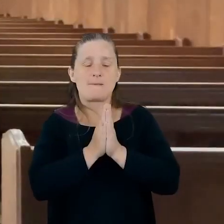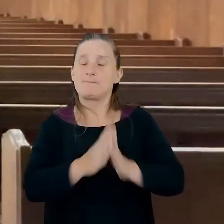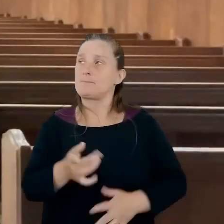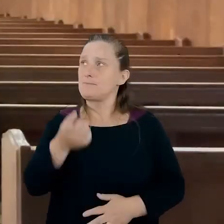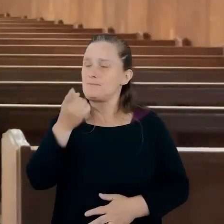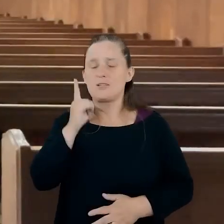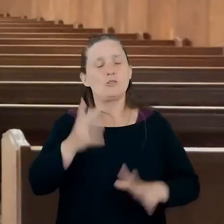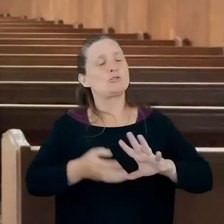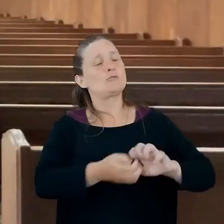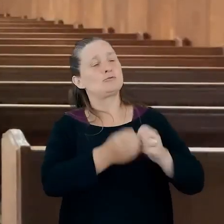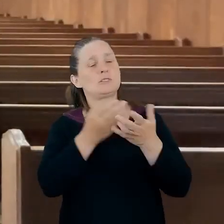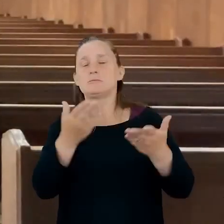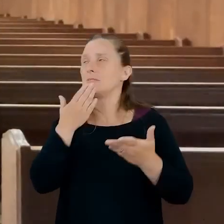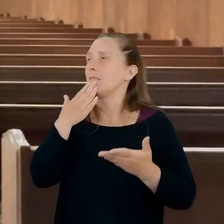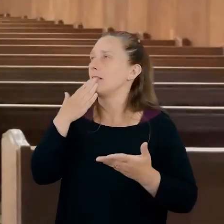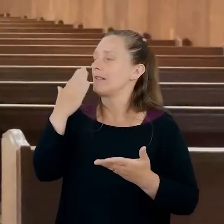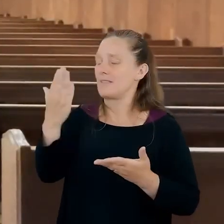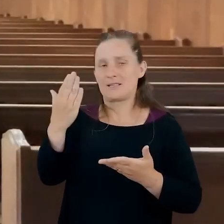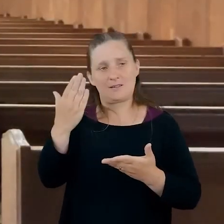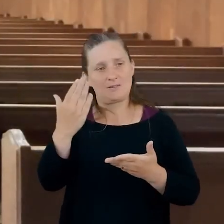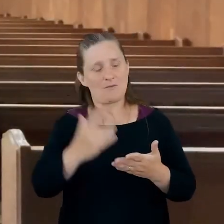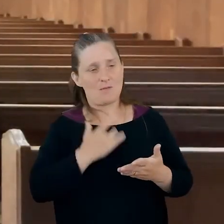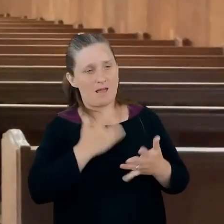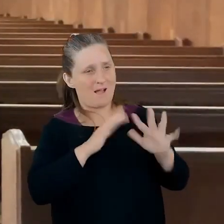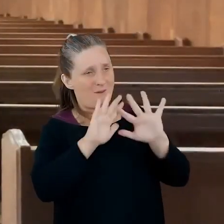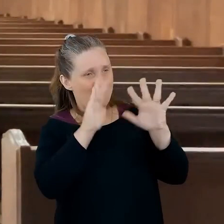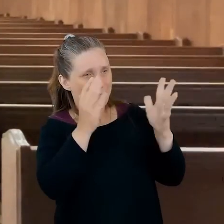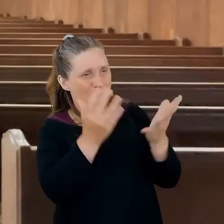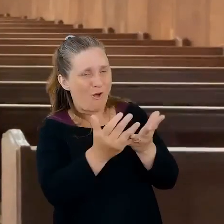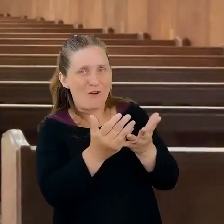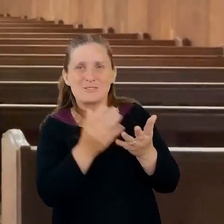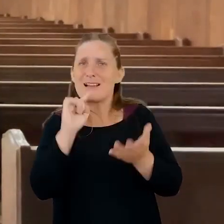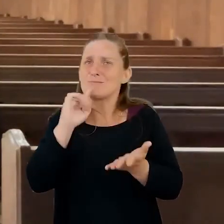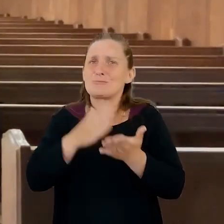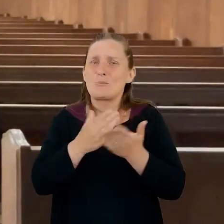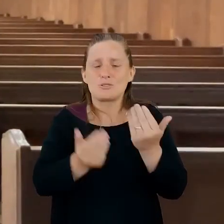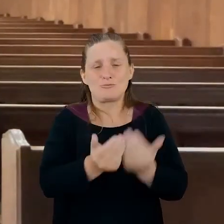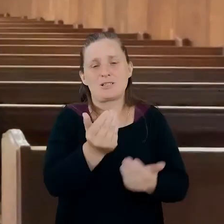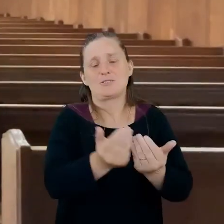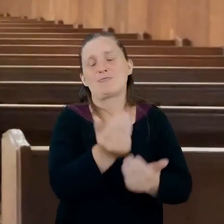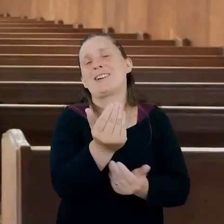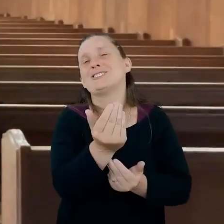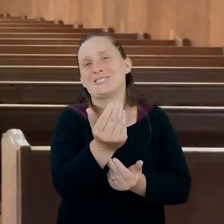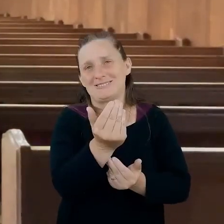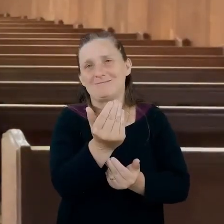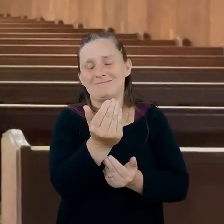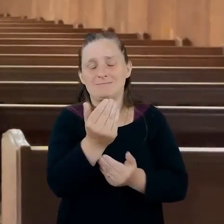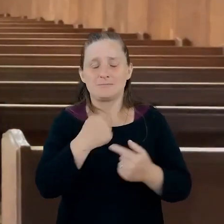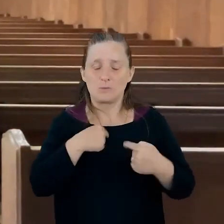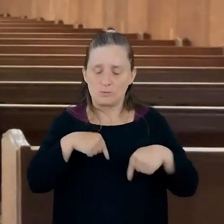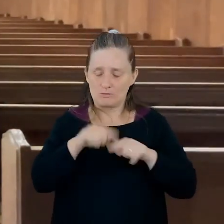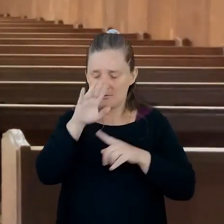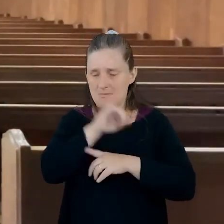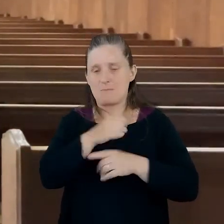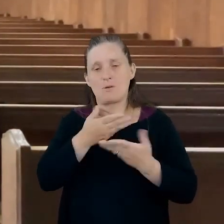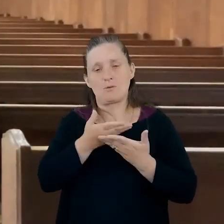God of creation, we give you thanks for the life of our world and its promised restoration. Hear us as we remember those who